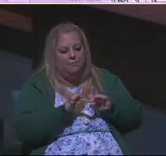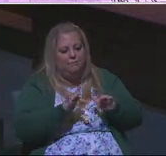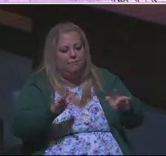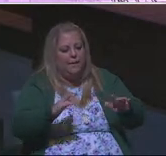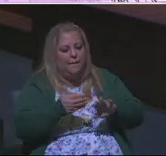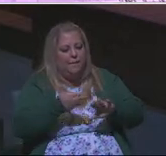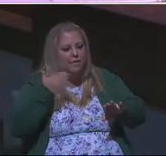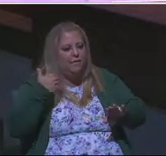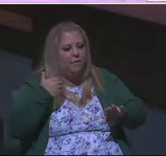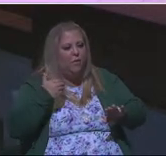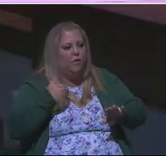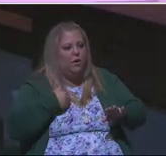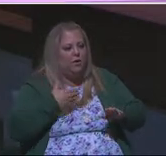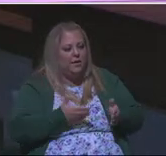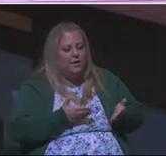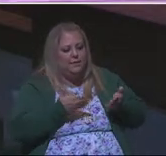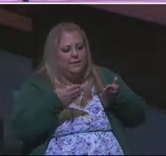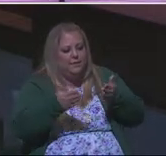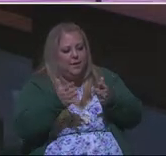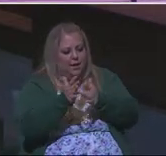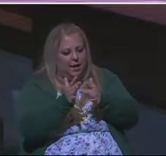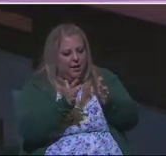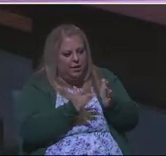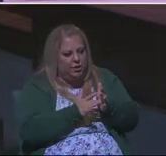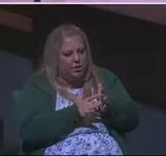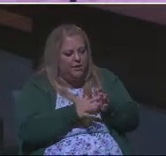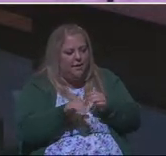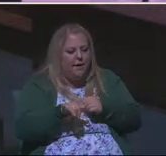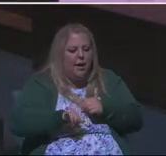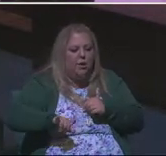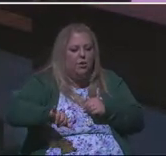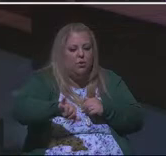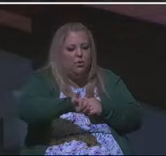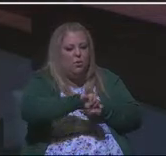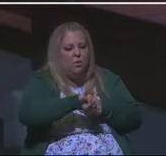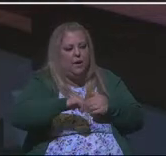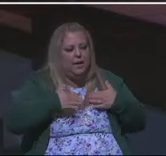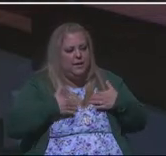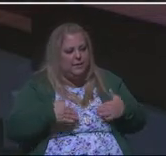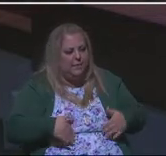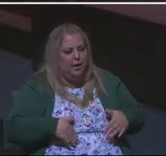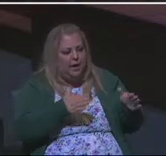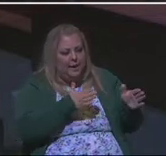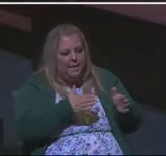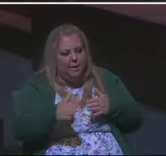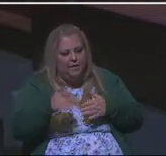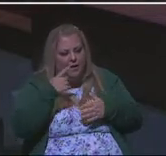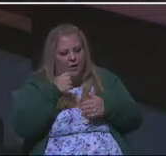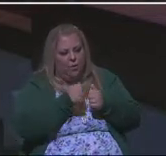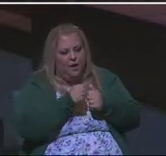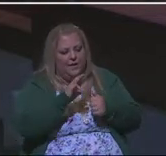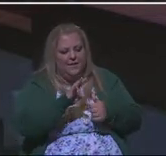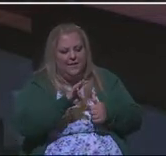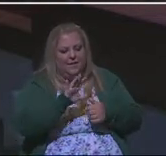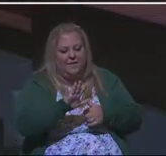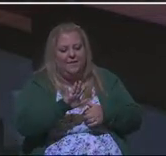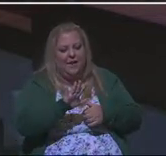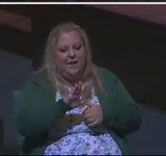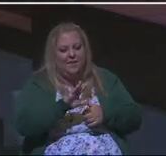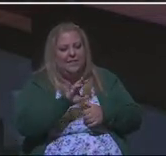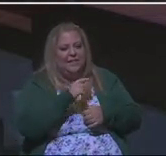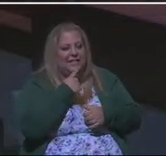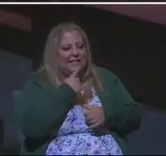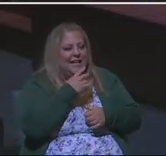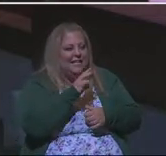And they take Jesus, and they anoint his body. They prepare his body with 75 pounds, everybody say